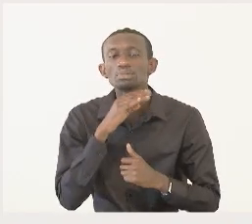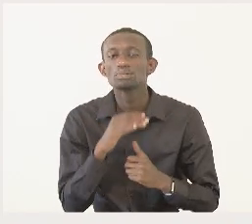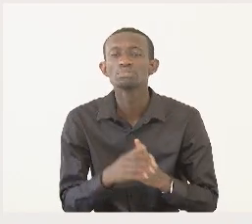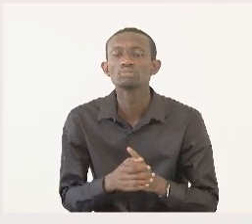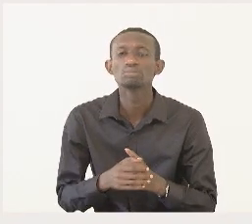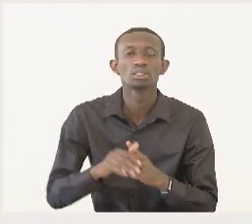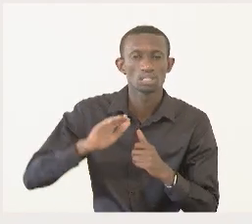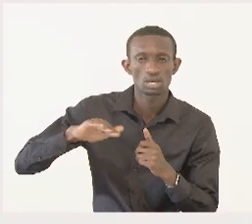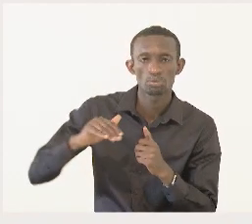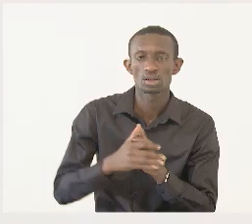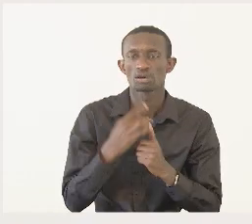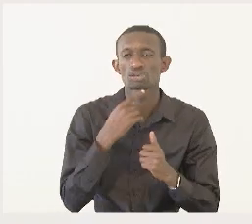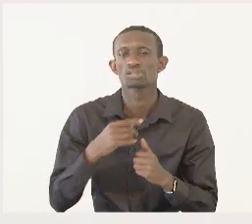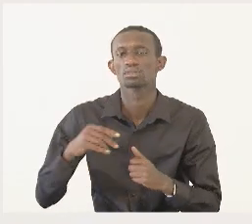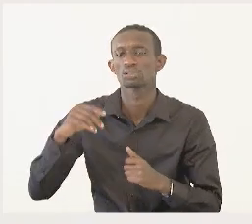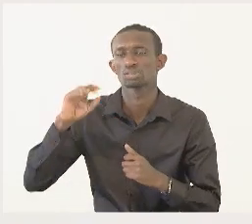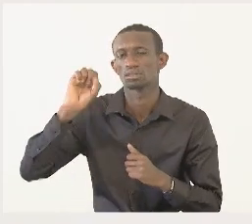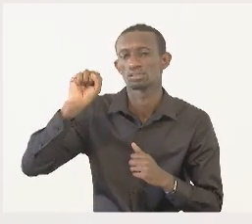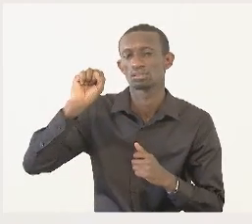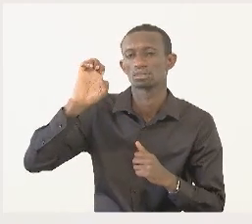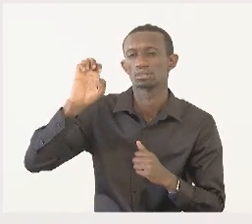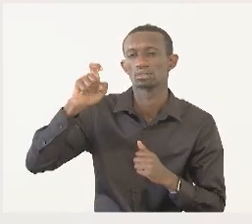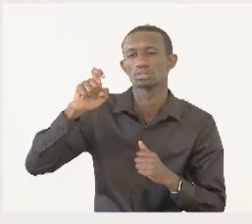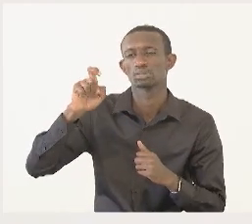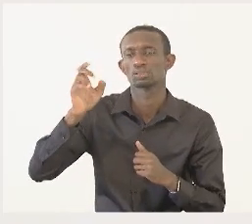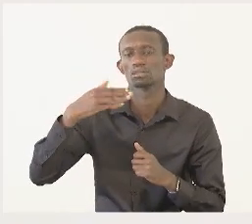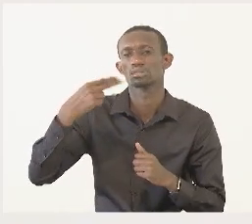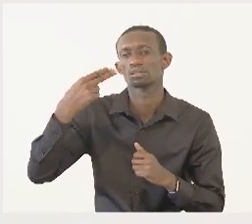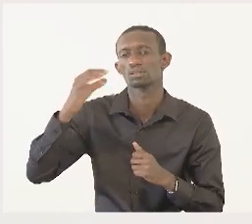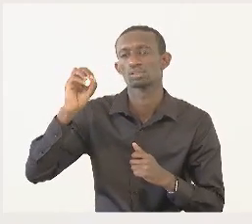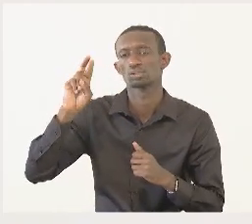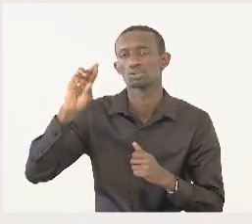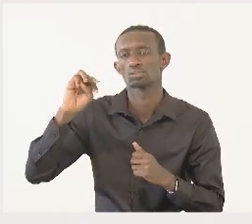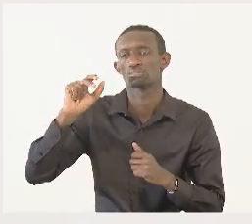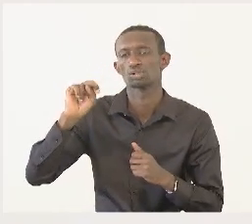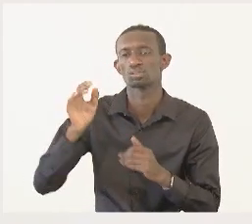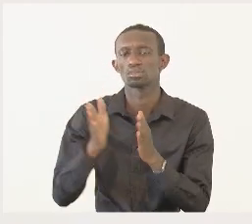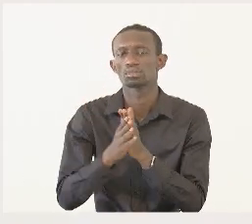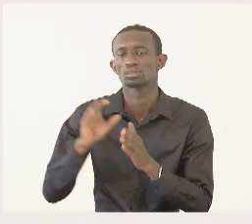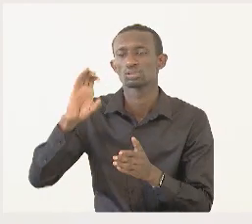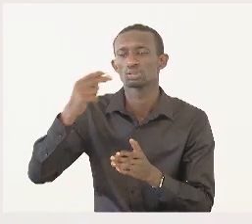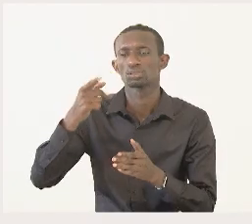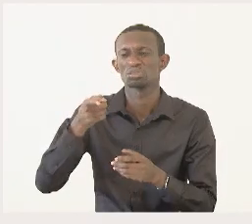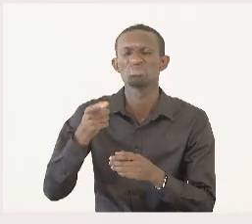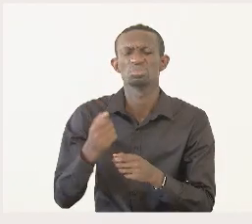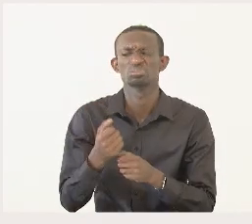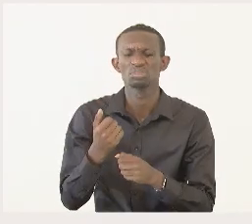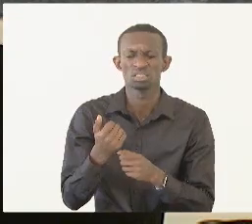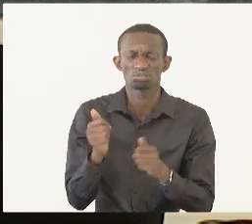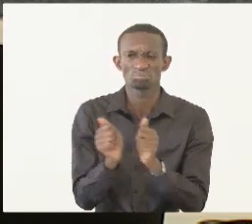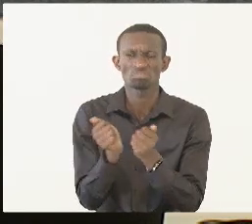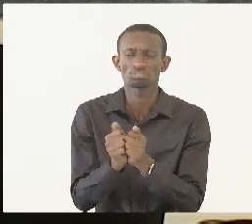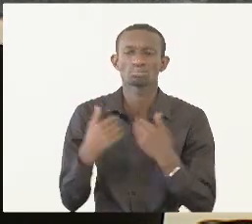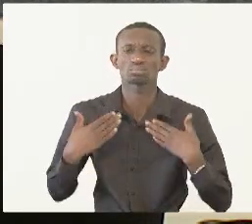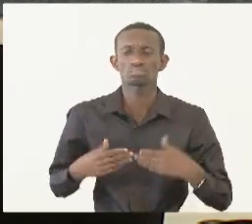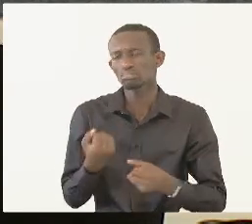one I talked about, elimination of sex hormones and cholesterol. These sex hormones, they can affect the functioning of the cells.